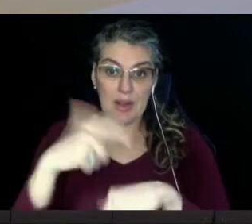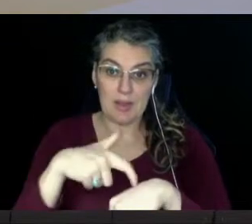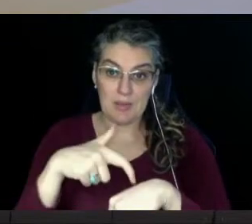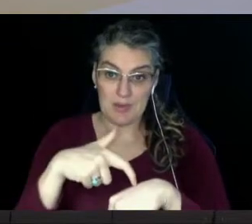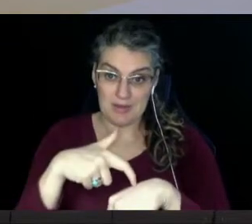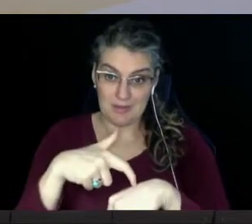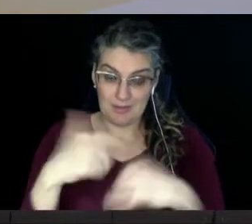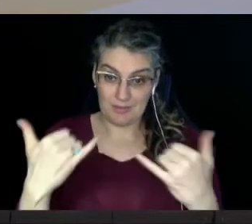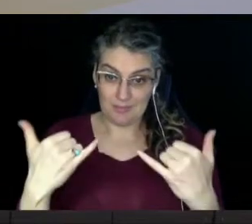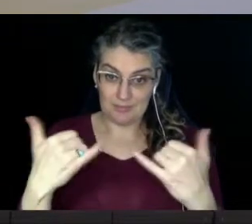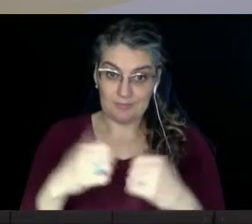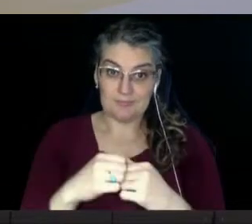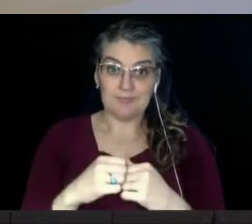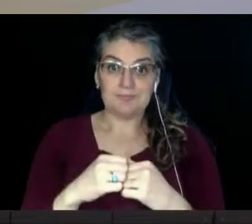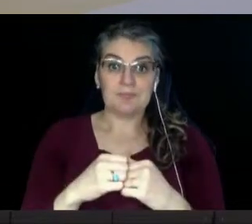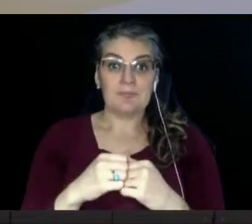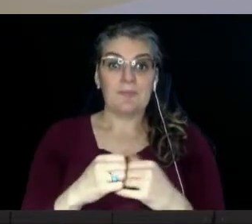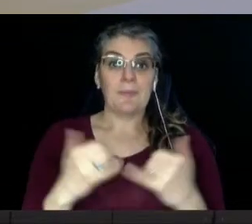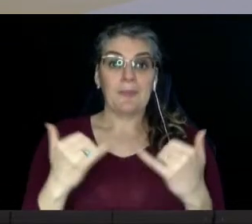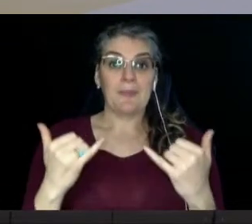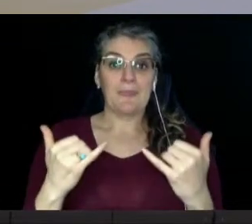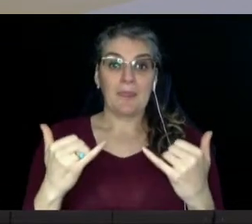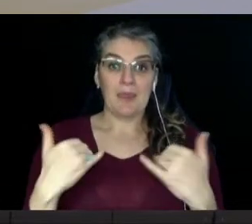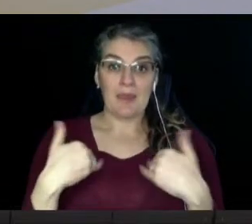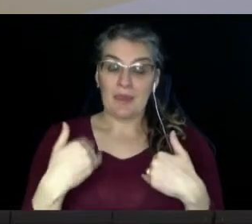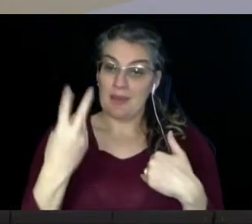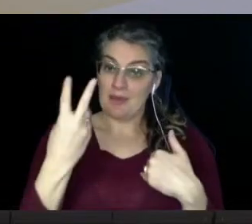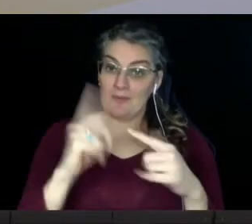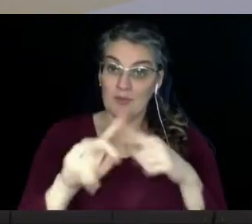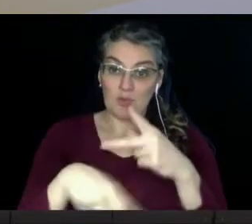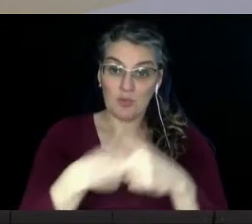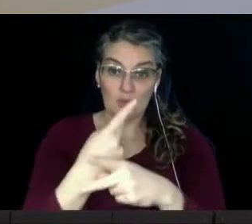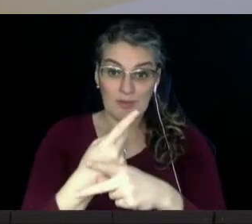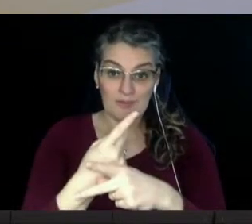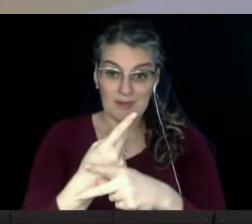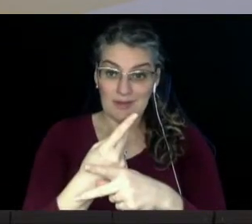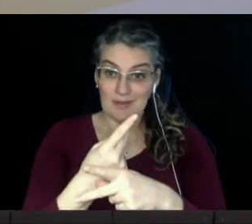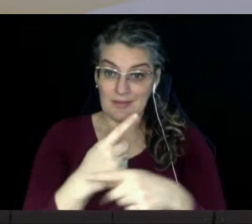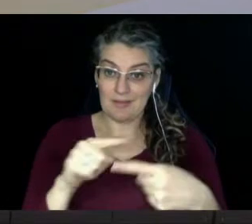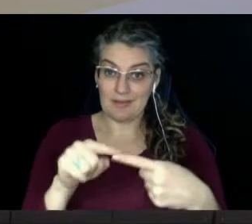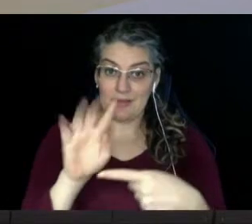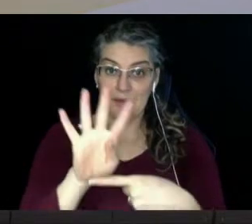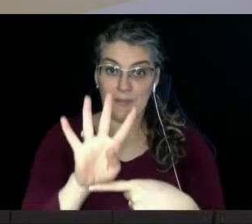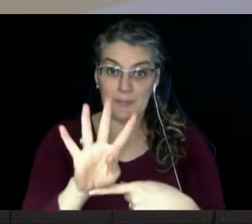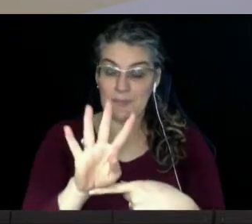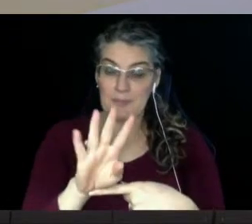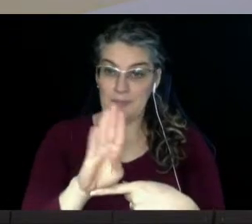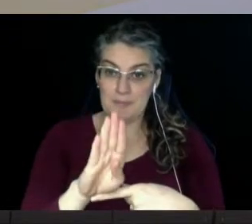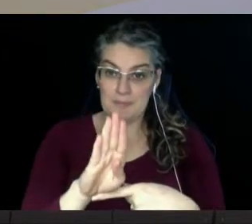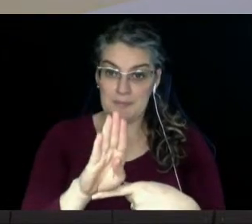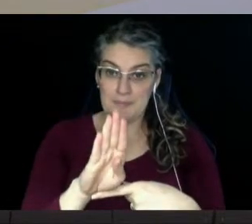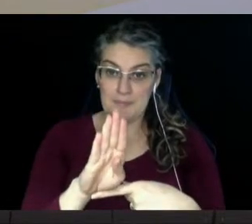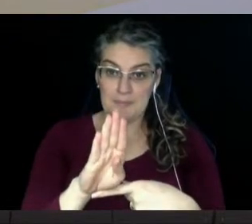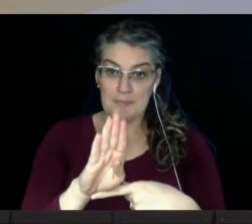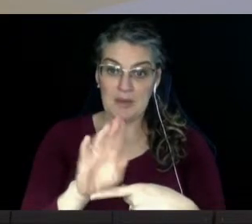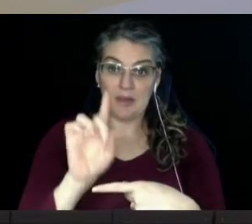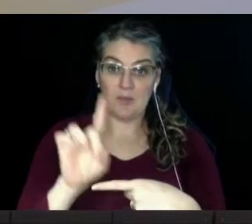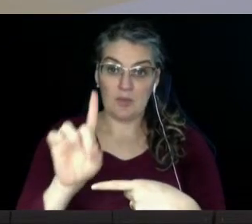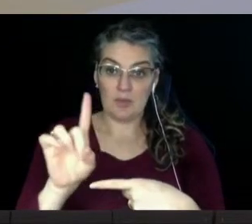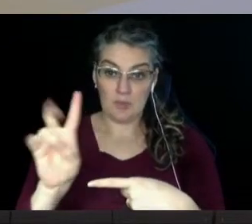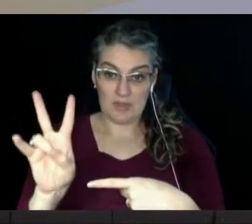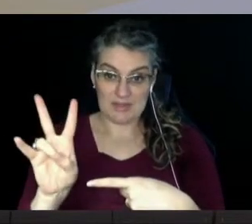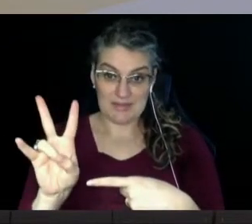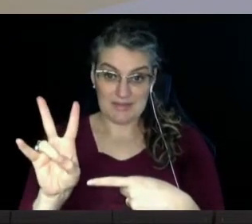The surge in infections is being driven by 2 variants, B.1.1.7, associated with the UK, and